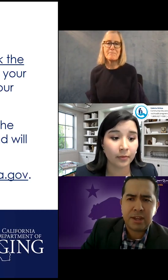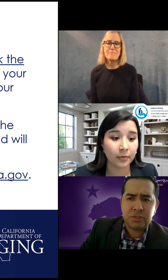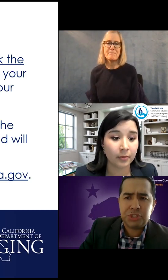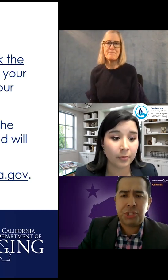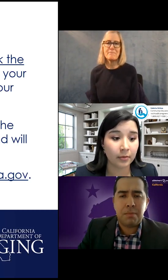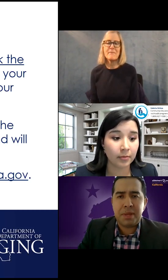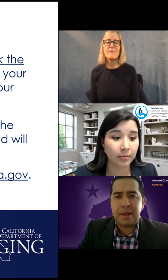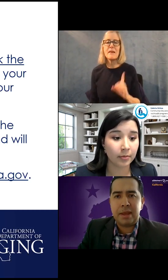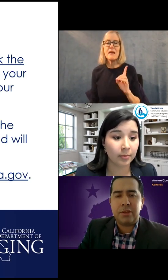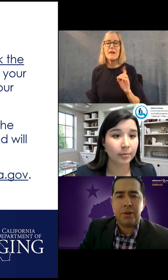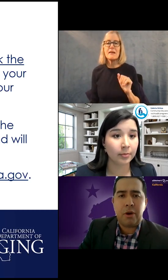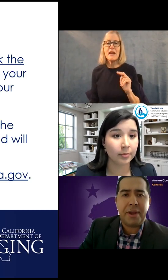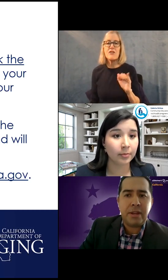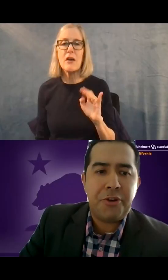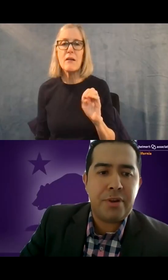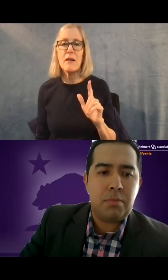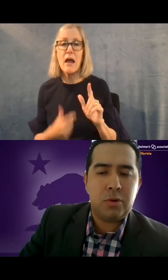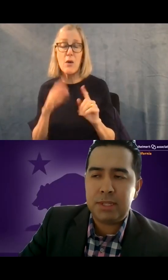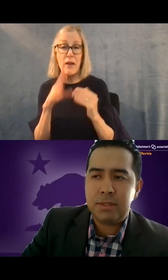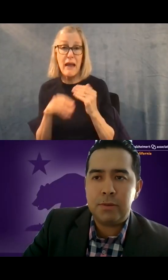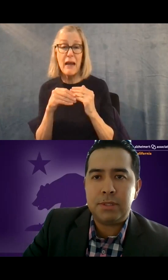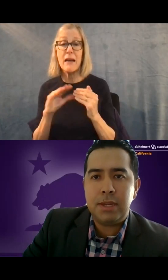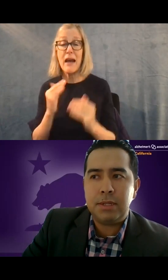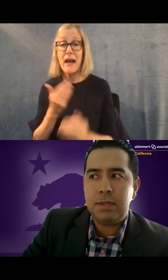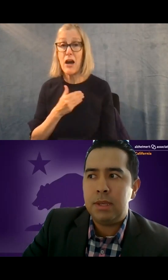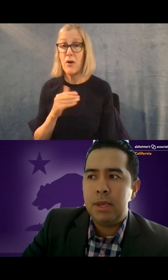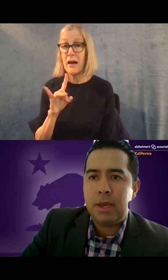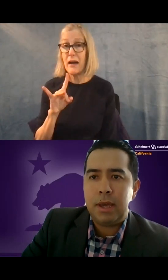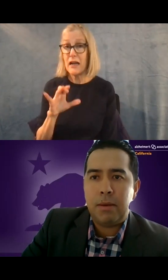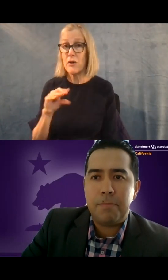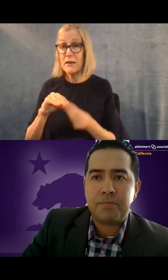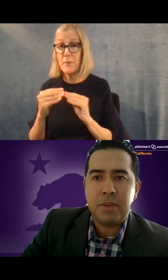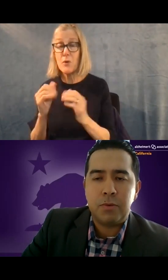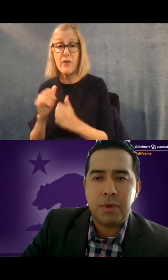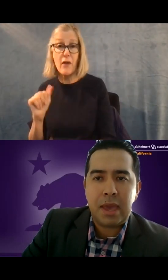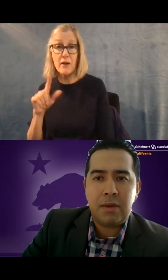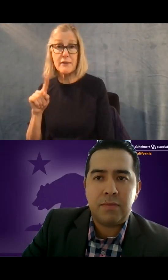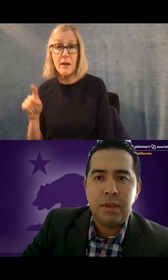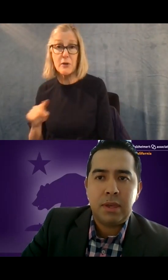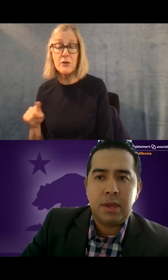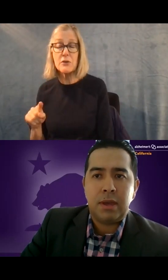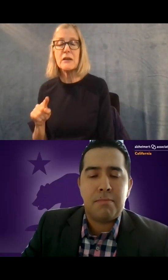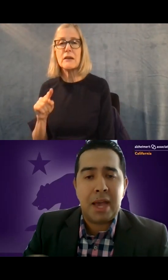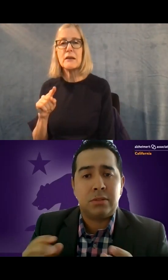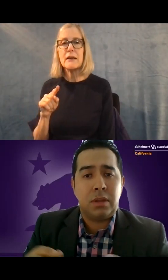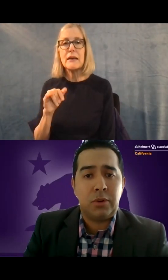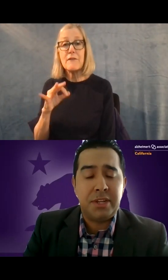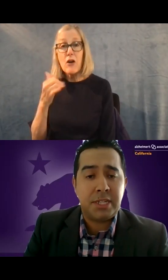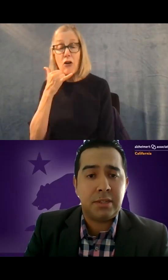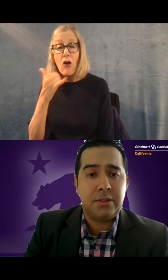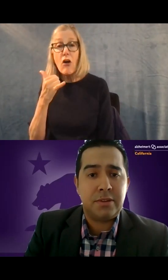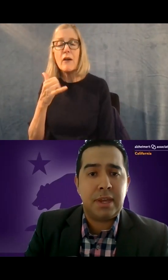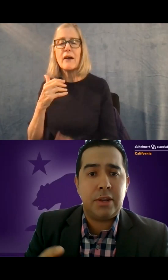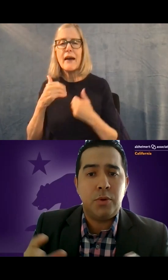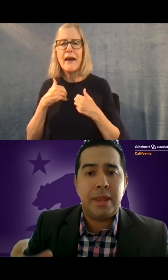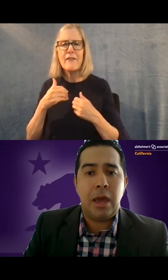I could also just jump in and add, our 800 number with the association. We have master's level clinicians